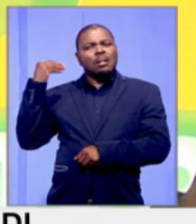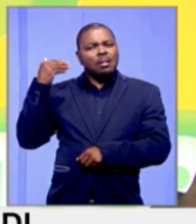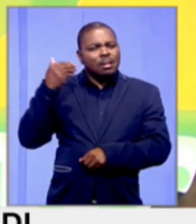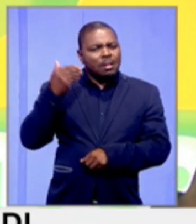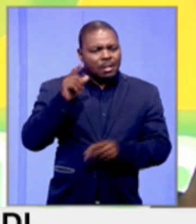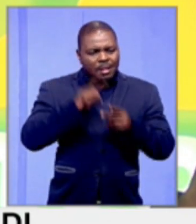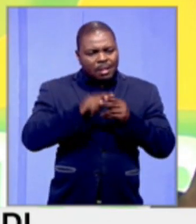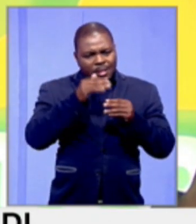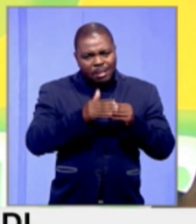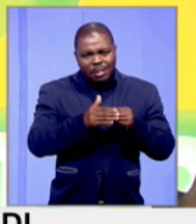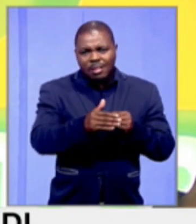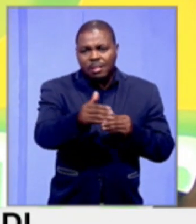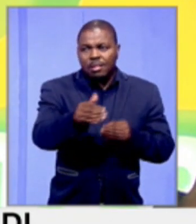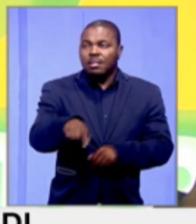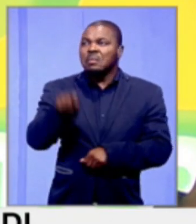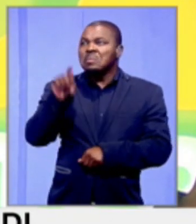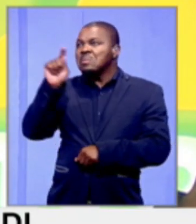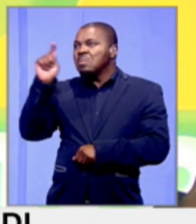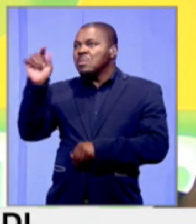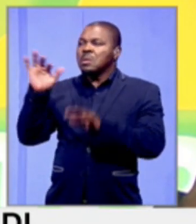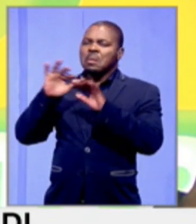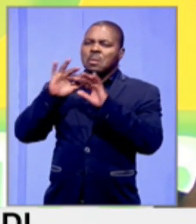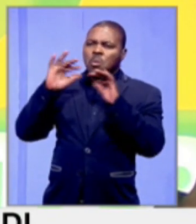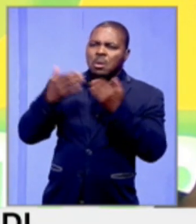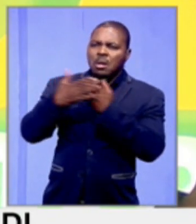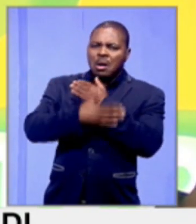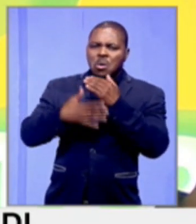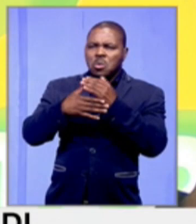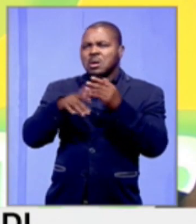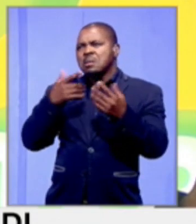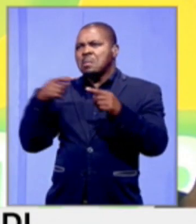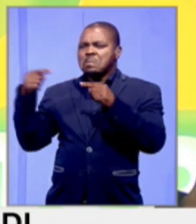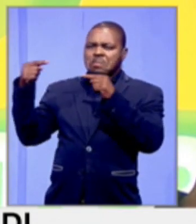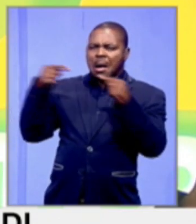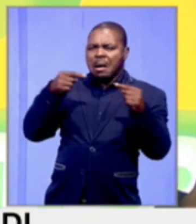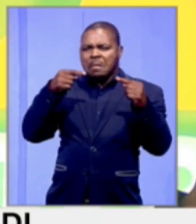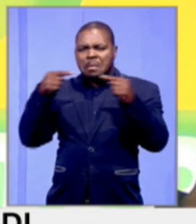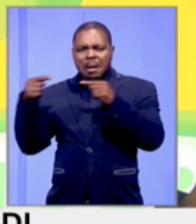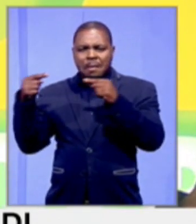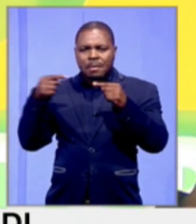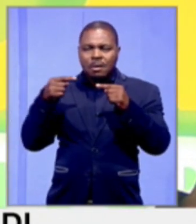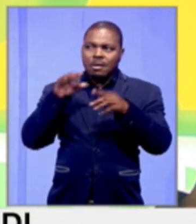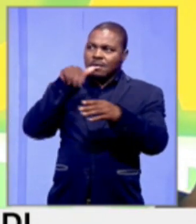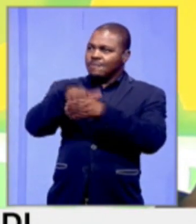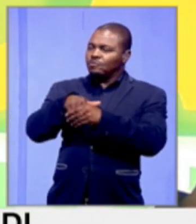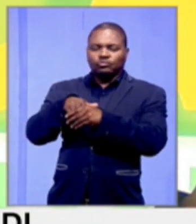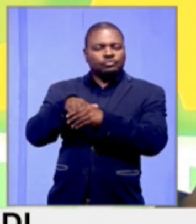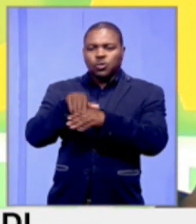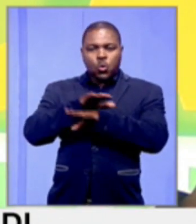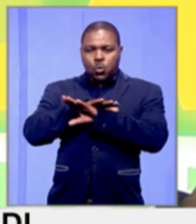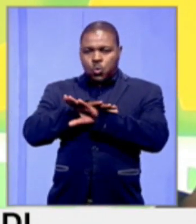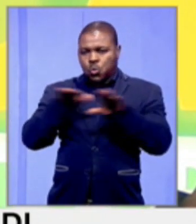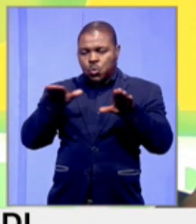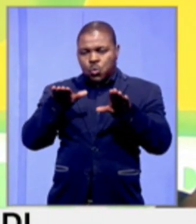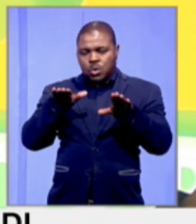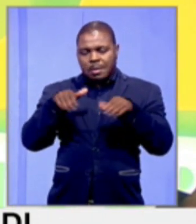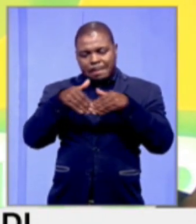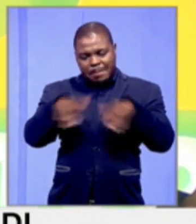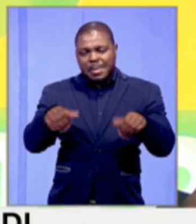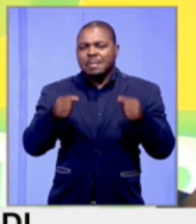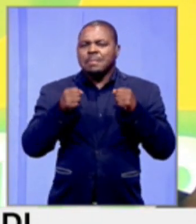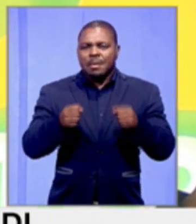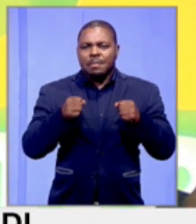a contest between global powers. We will maintain our position on